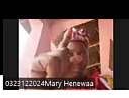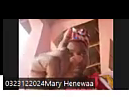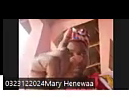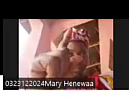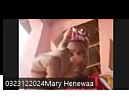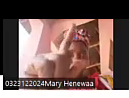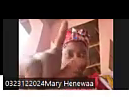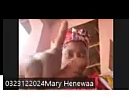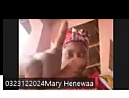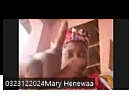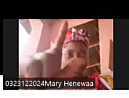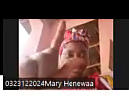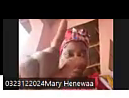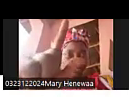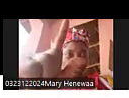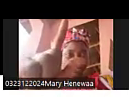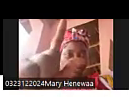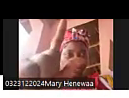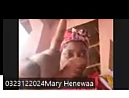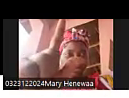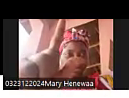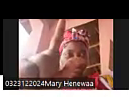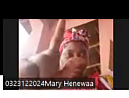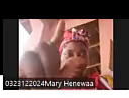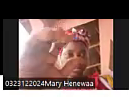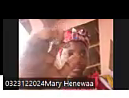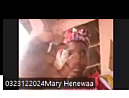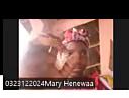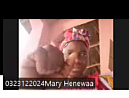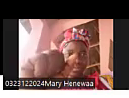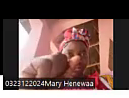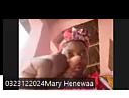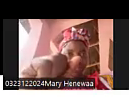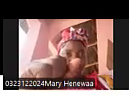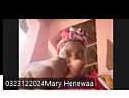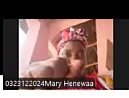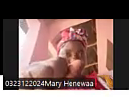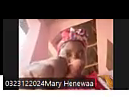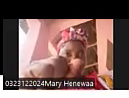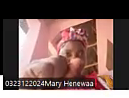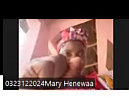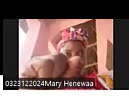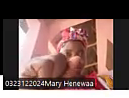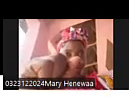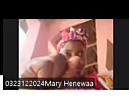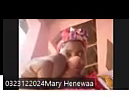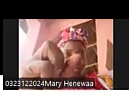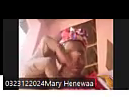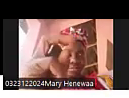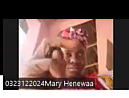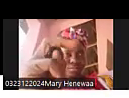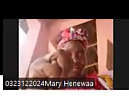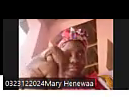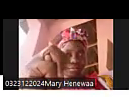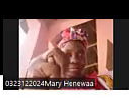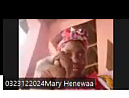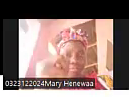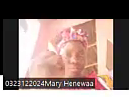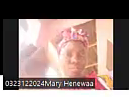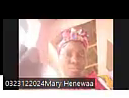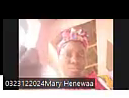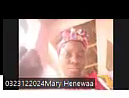Okay, so now let's continue. M. Sir, please, a question. You can go ahead and